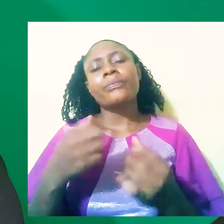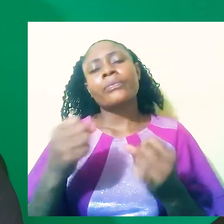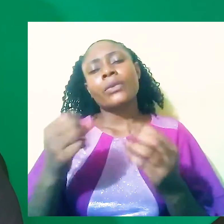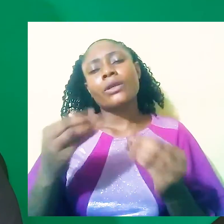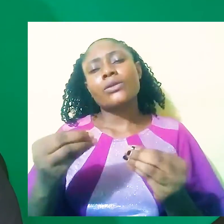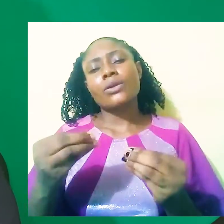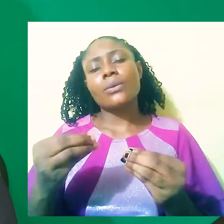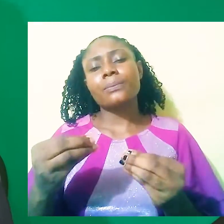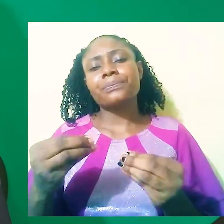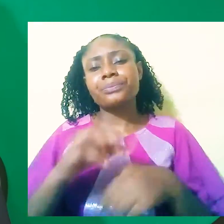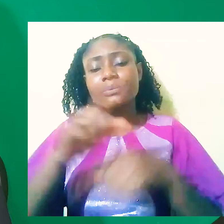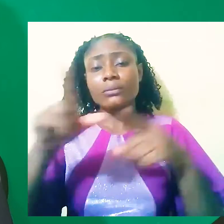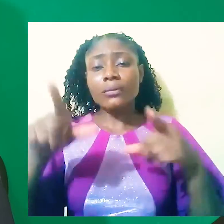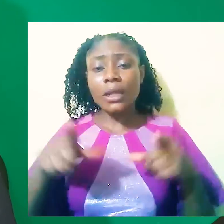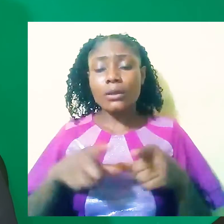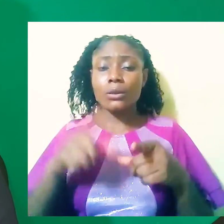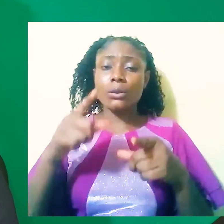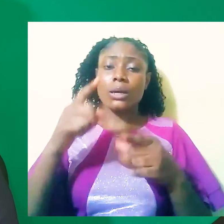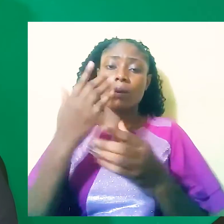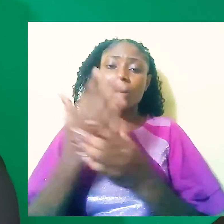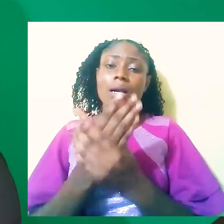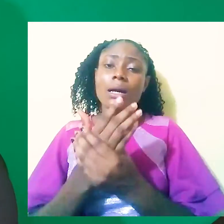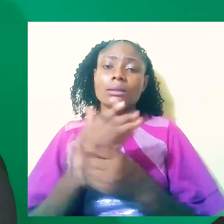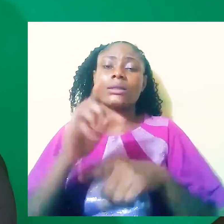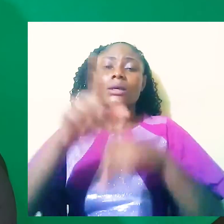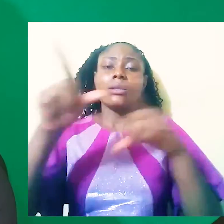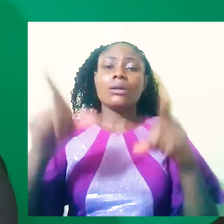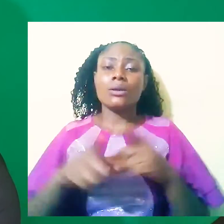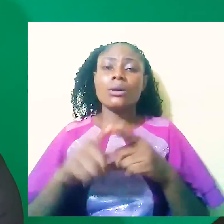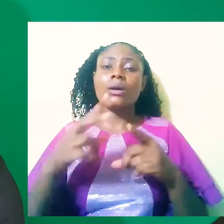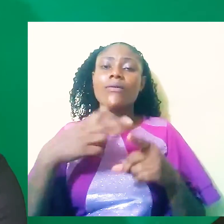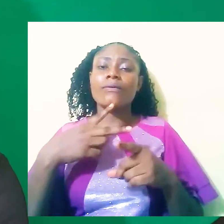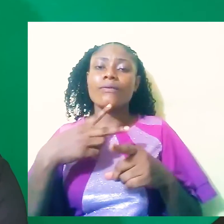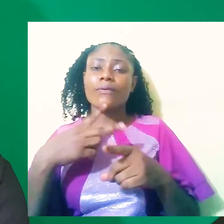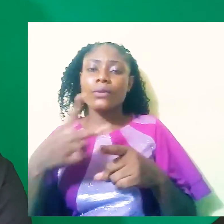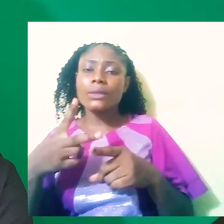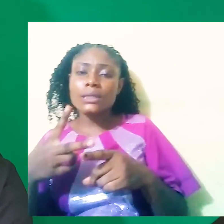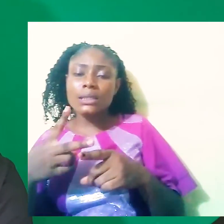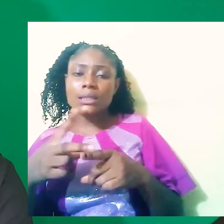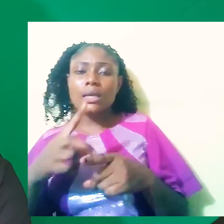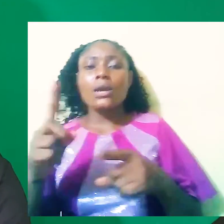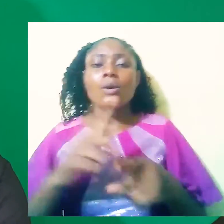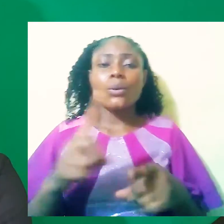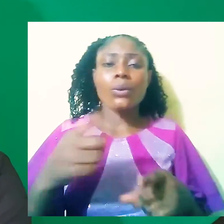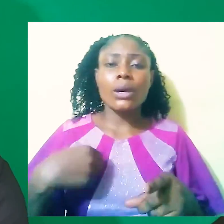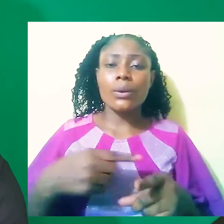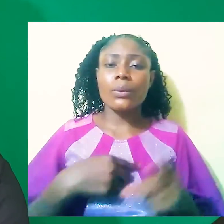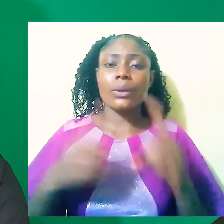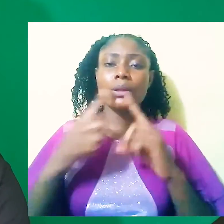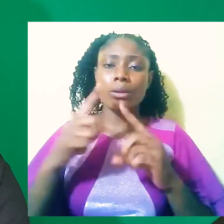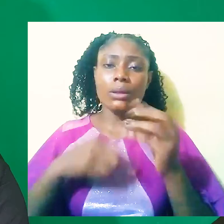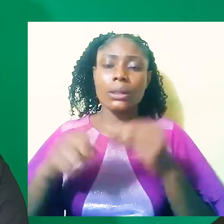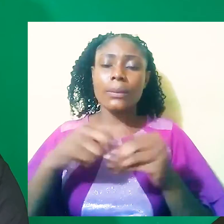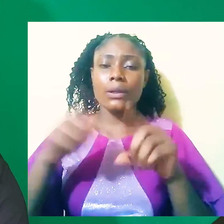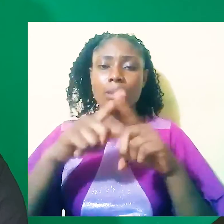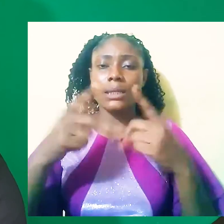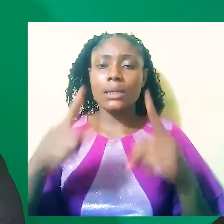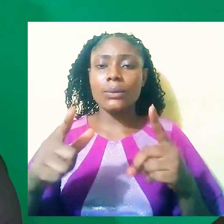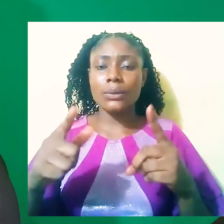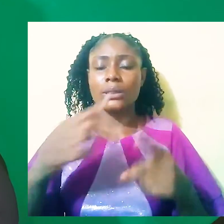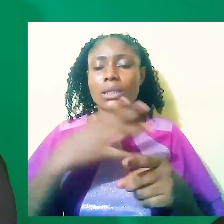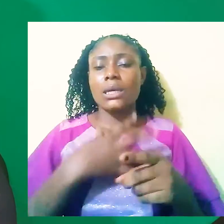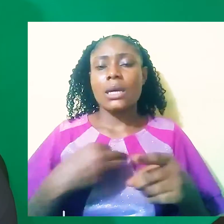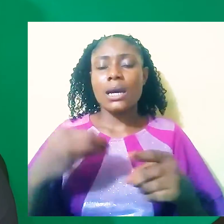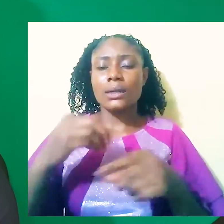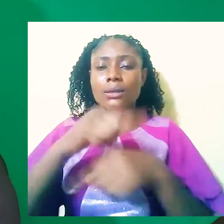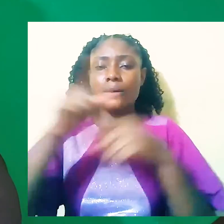and everything till today. Now, but so on indigenous, hence the indigenous voices, where